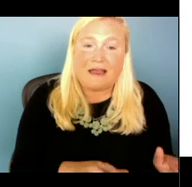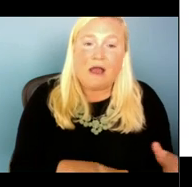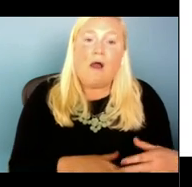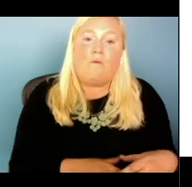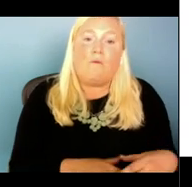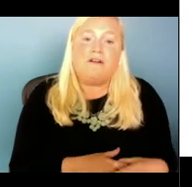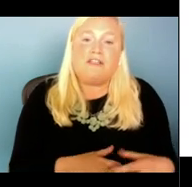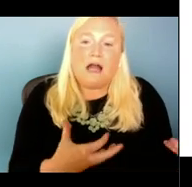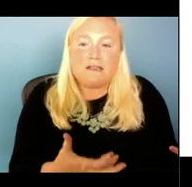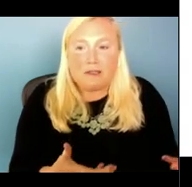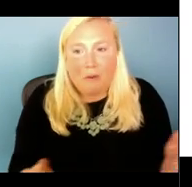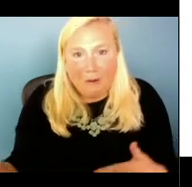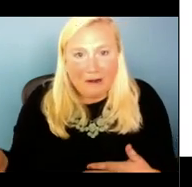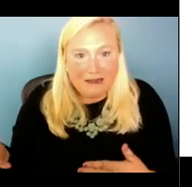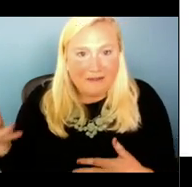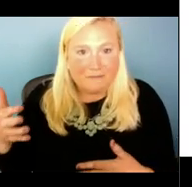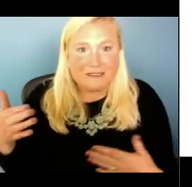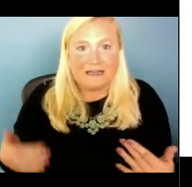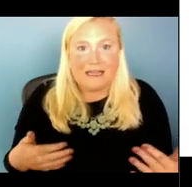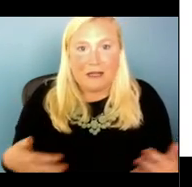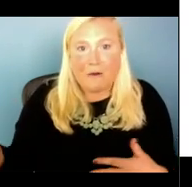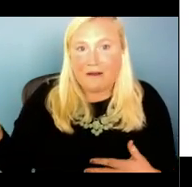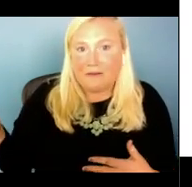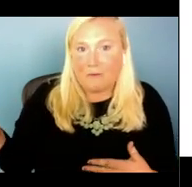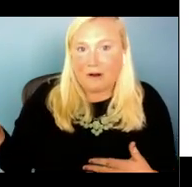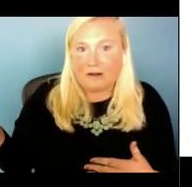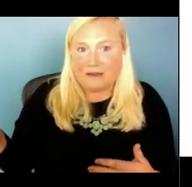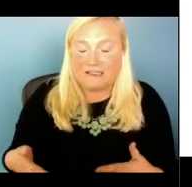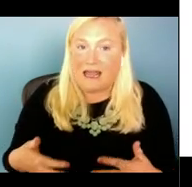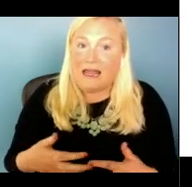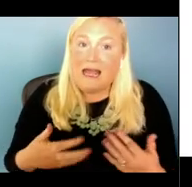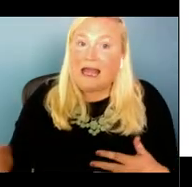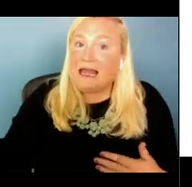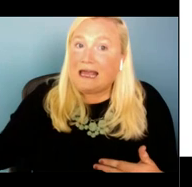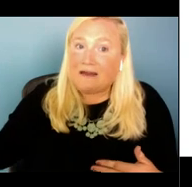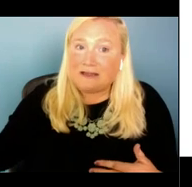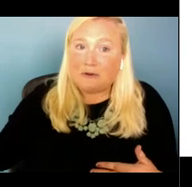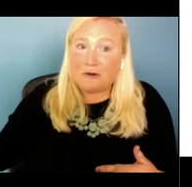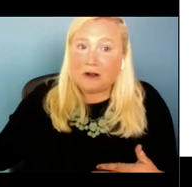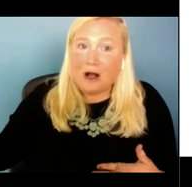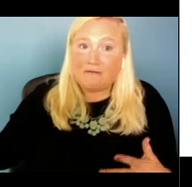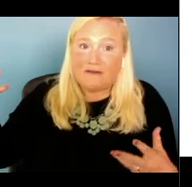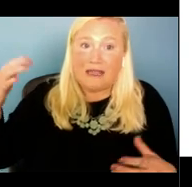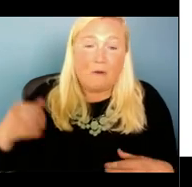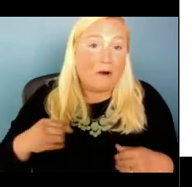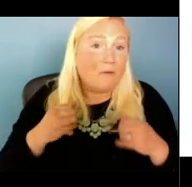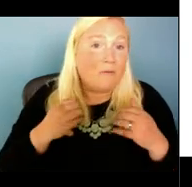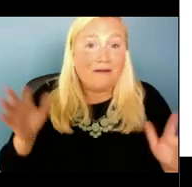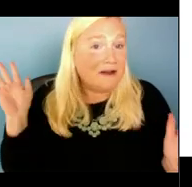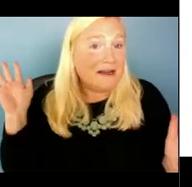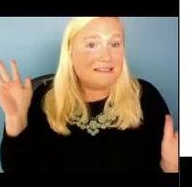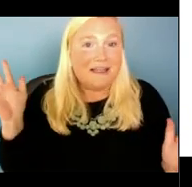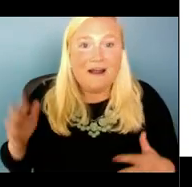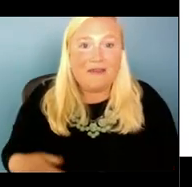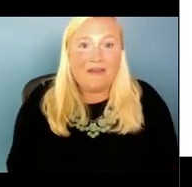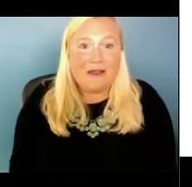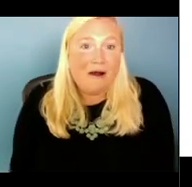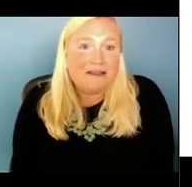change anything. We're just supporting them so that they can go out in the world and say, hey, I'd like to order a coffee, or